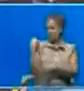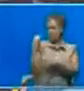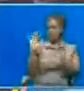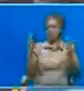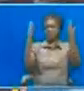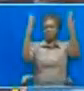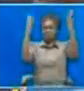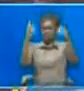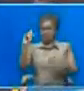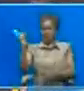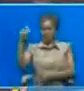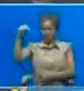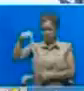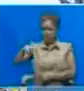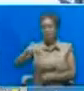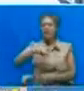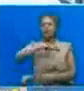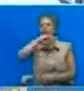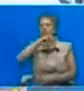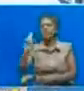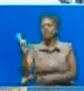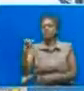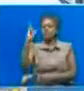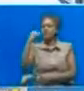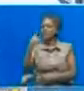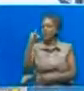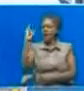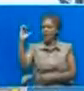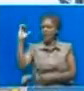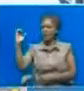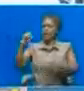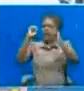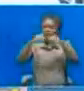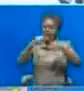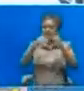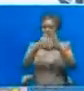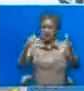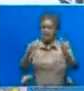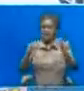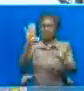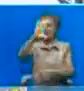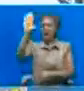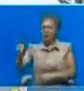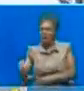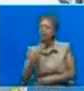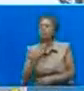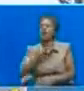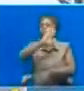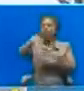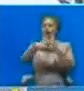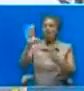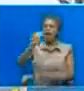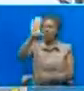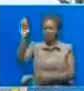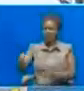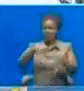Day celebrations in Nairobi, Museveni said that the ICC had conspired against Africa and wanted all African states